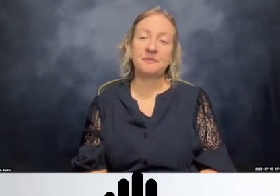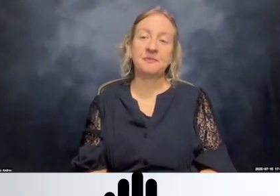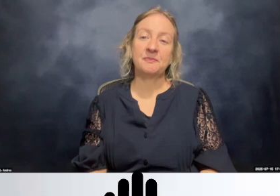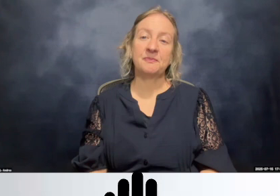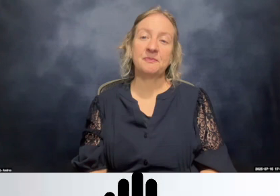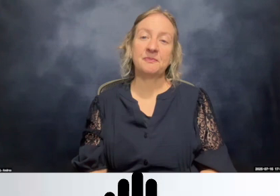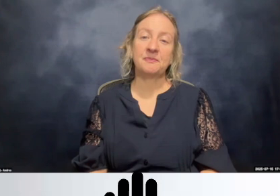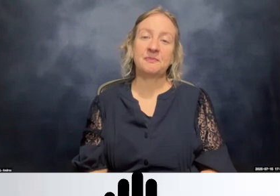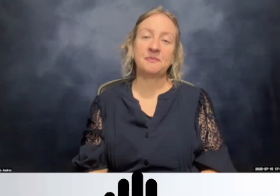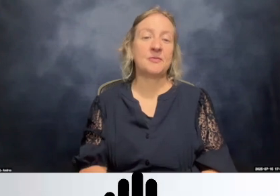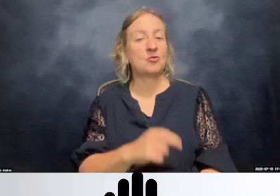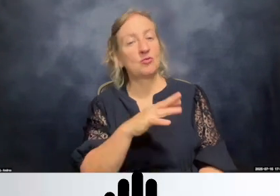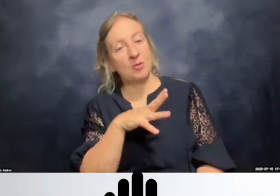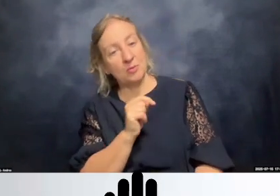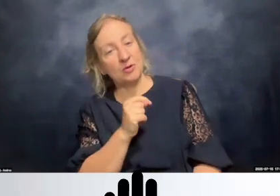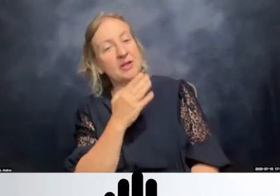Thanks, Adelina.